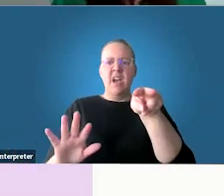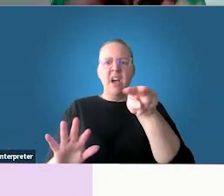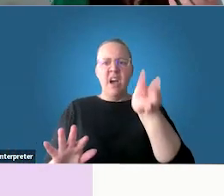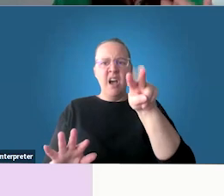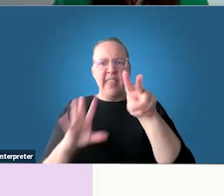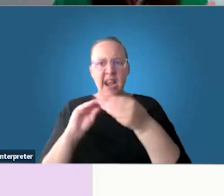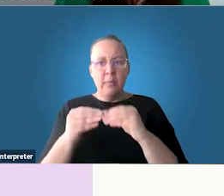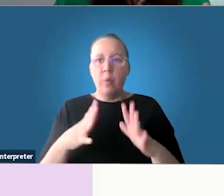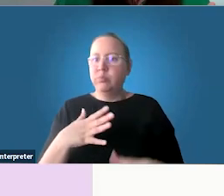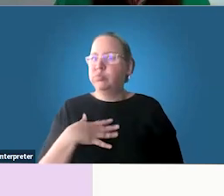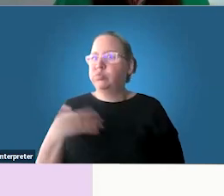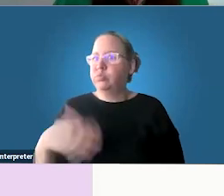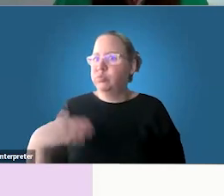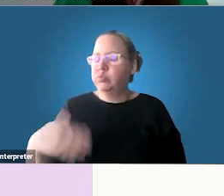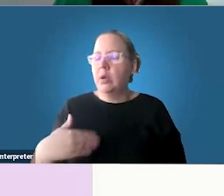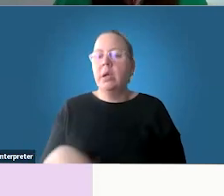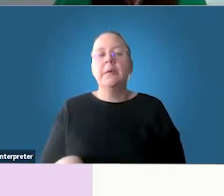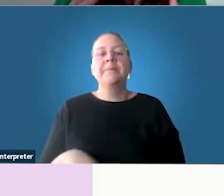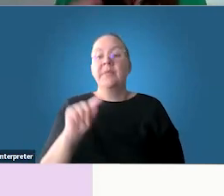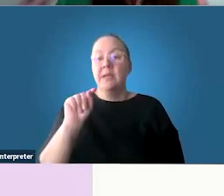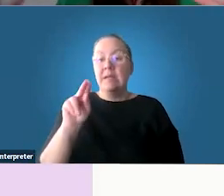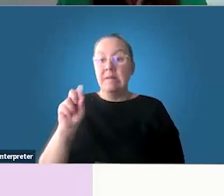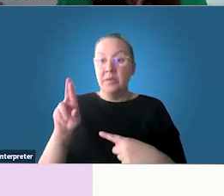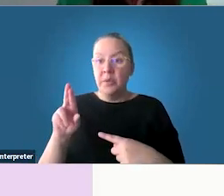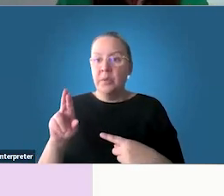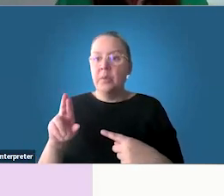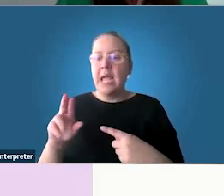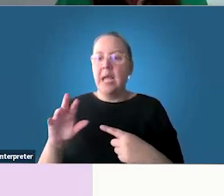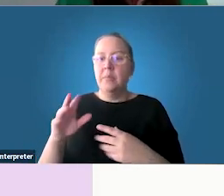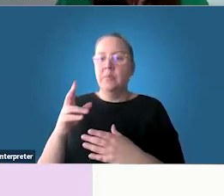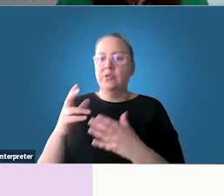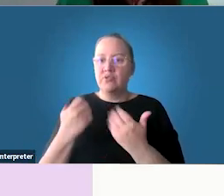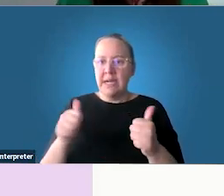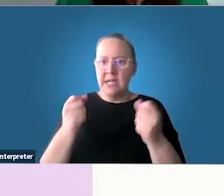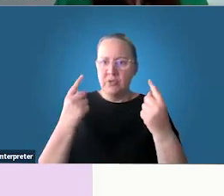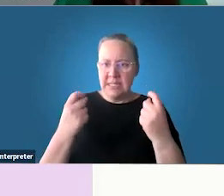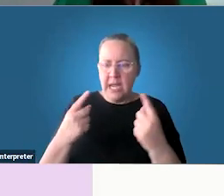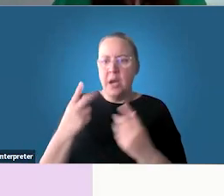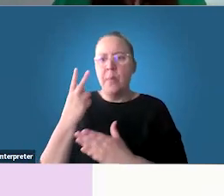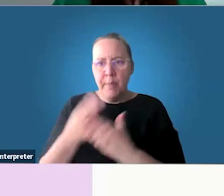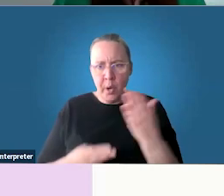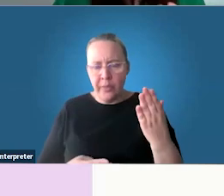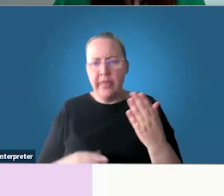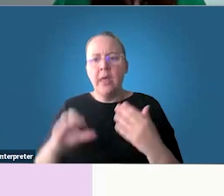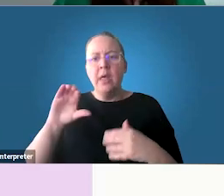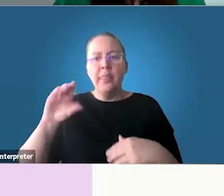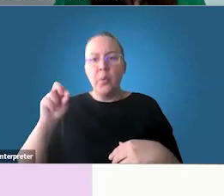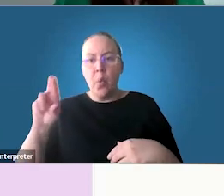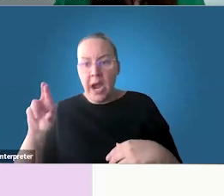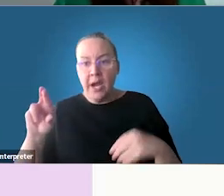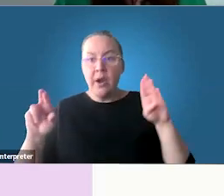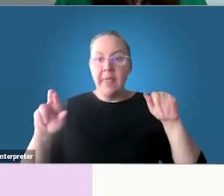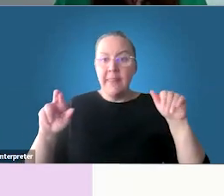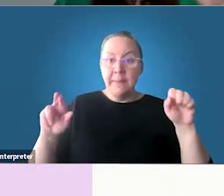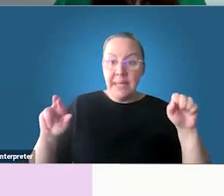well. It gets to the point Trevor was making around the choir and the bass and trying to better understand how we can help folks